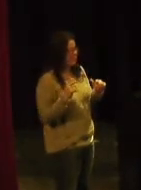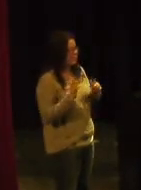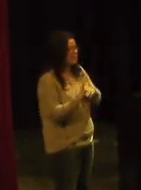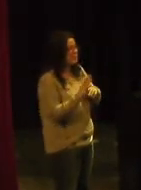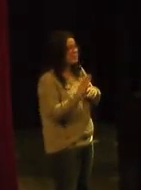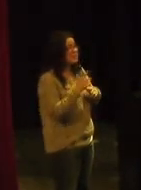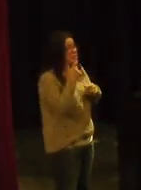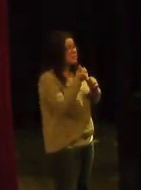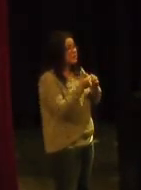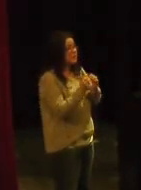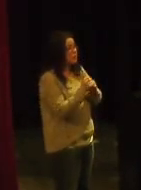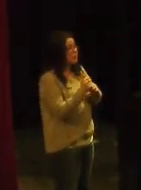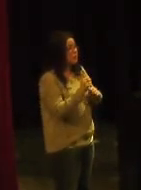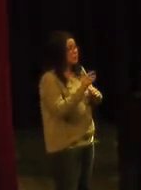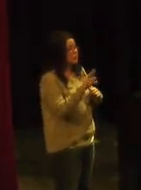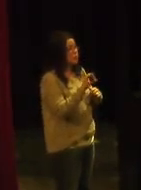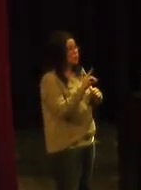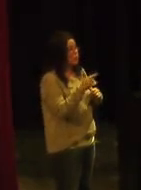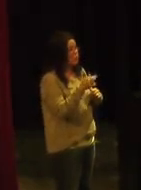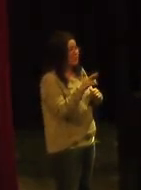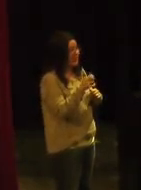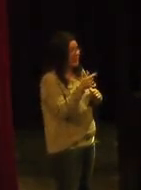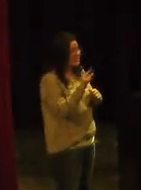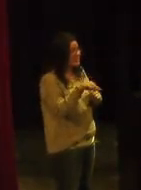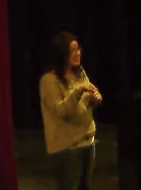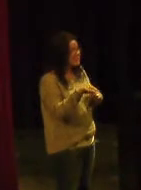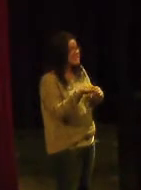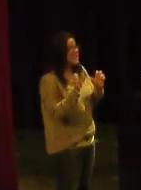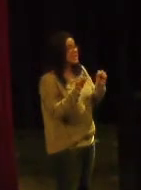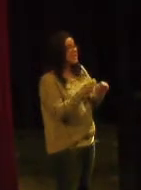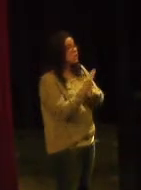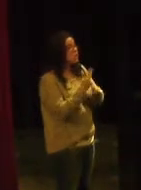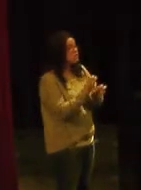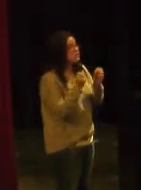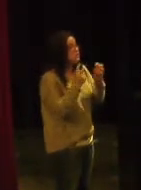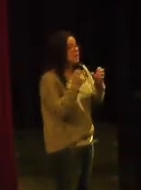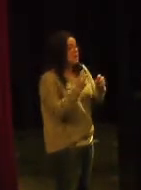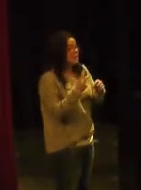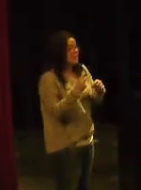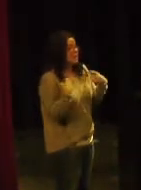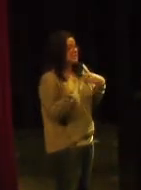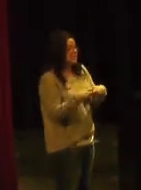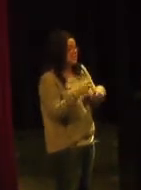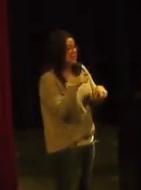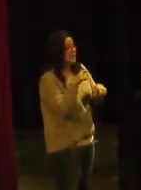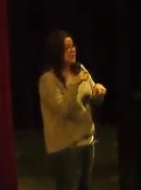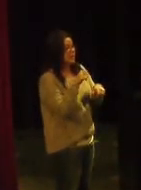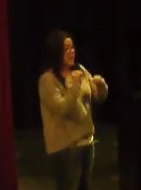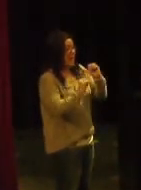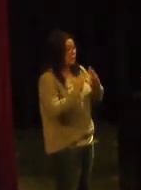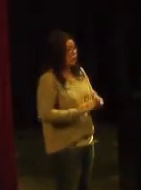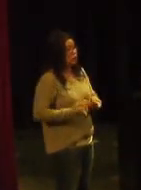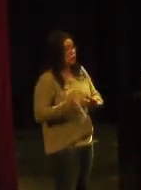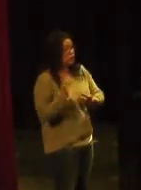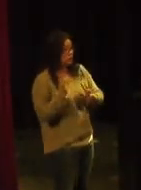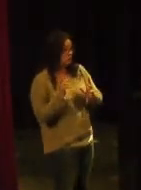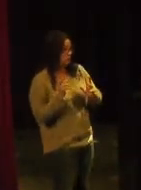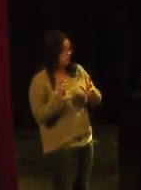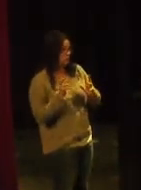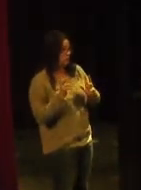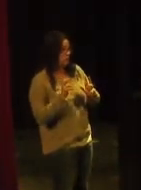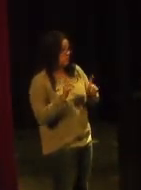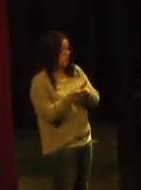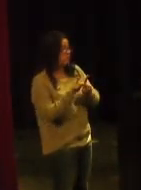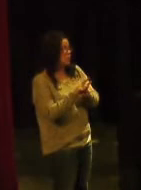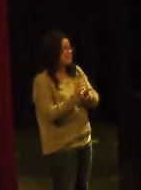Rodriguez, he casts a lot of Hispanic actors and actresses and also employs them as film crew and, you know, all the behind-the-scenes stuff.